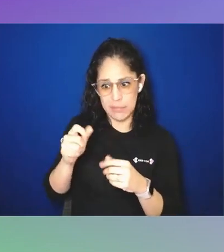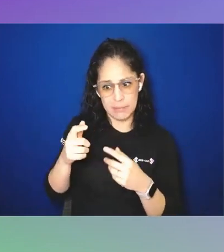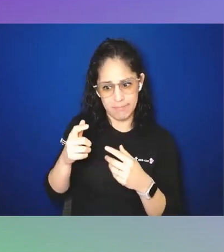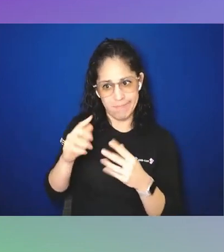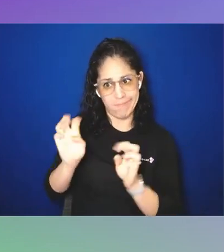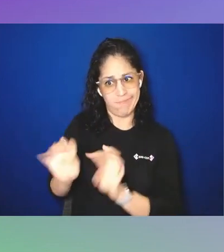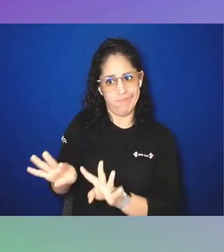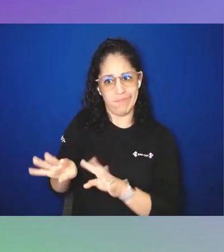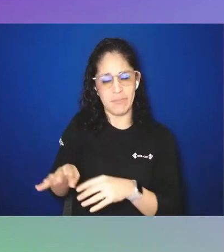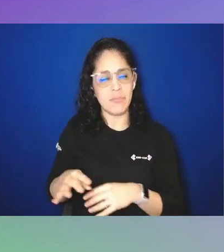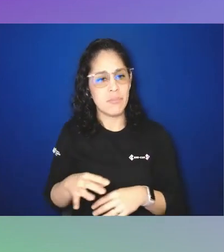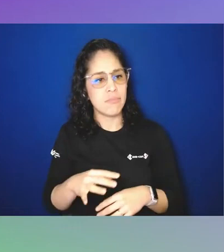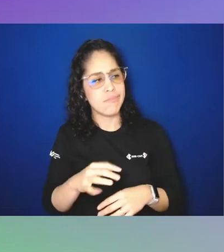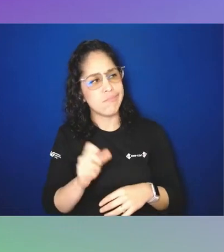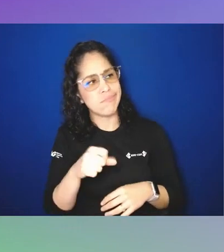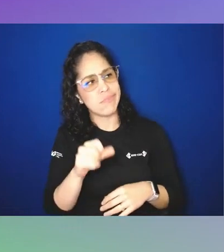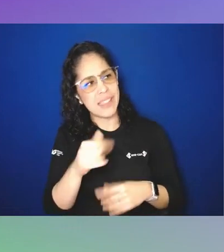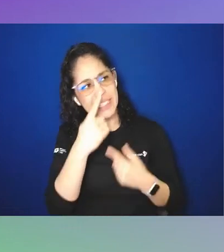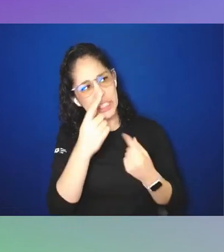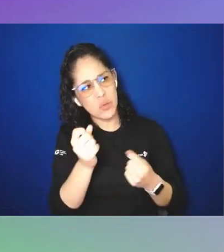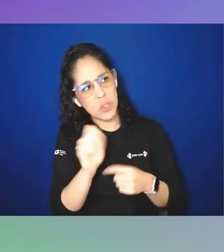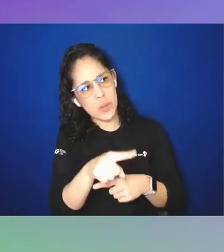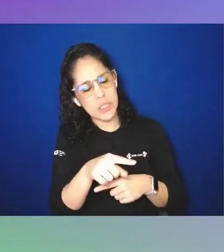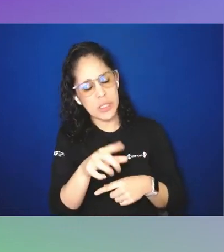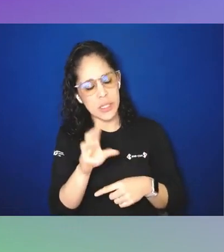that's an interesting one. So